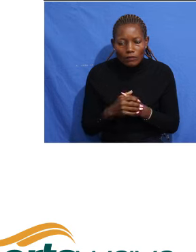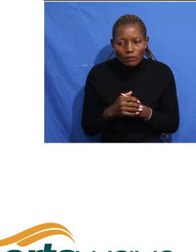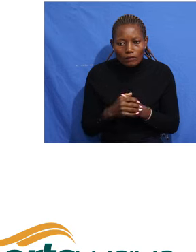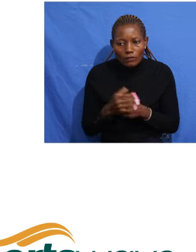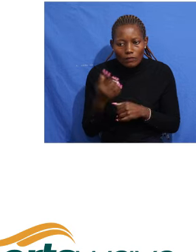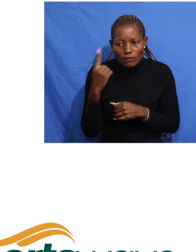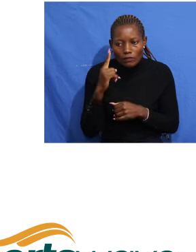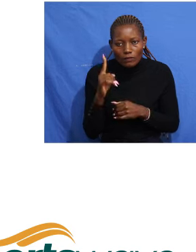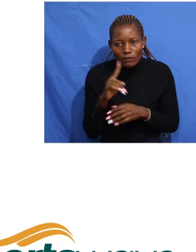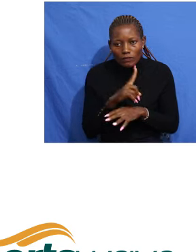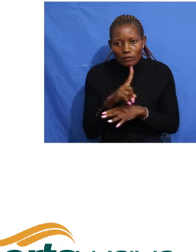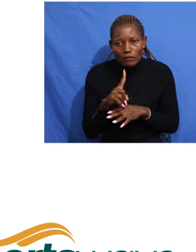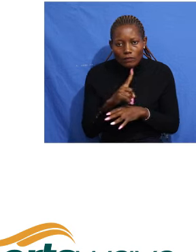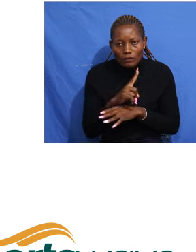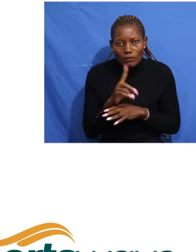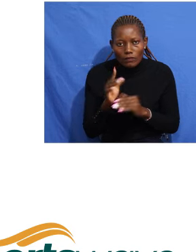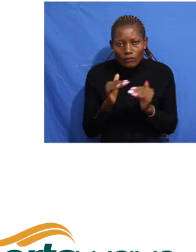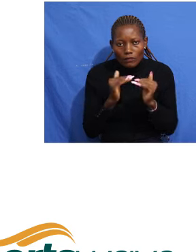1 hour.